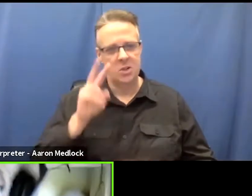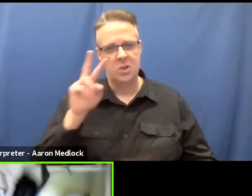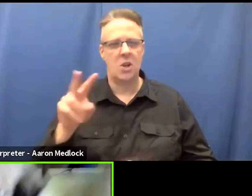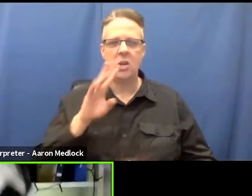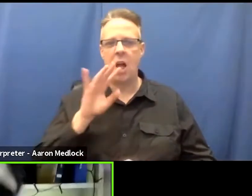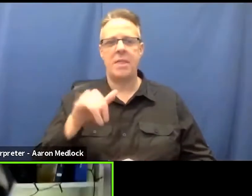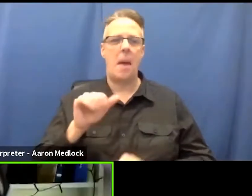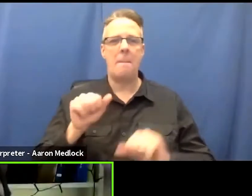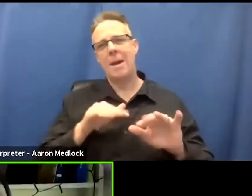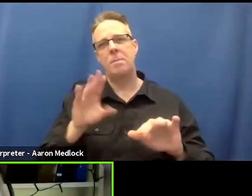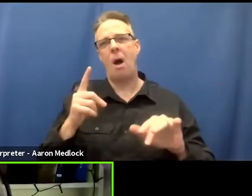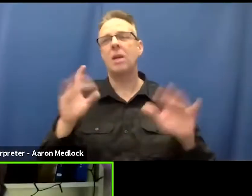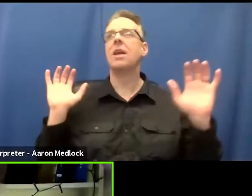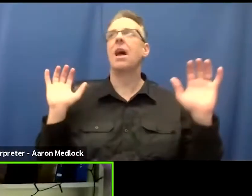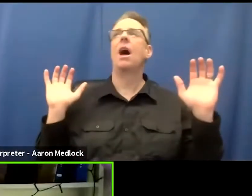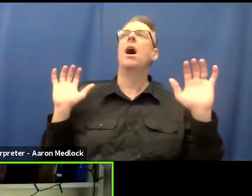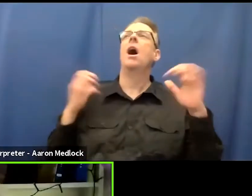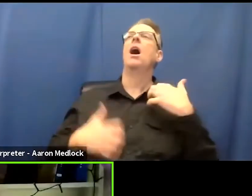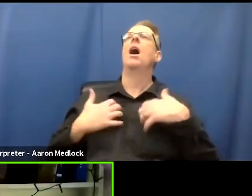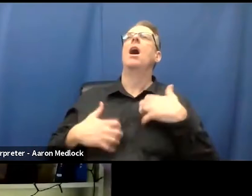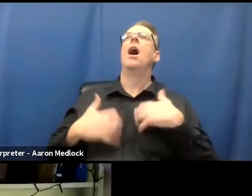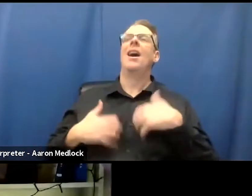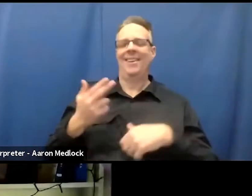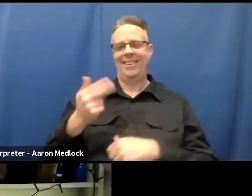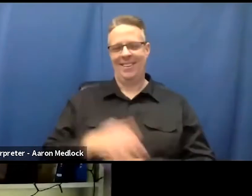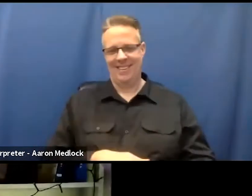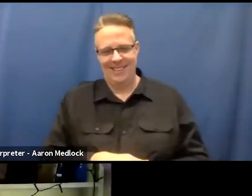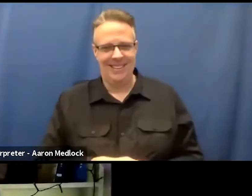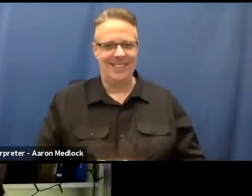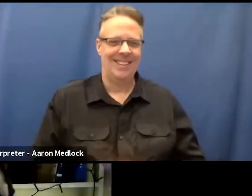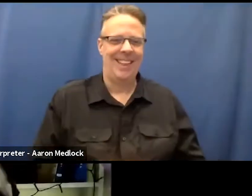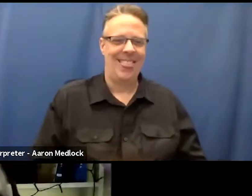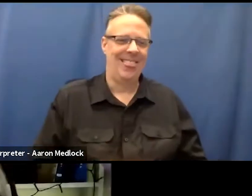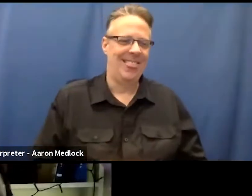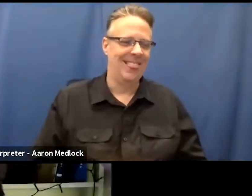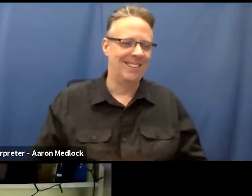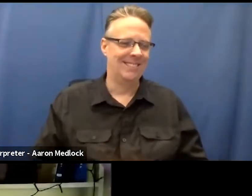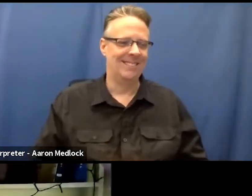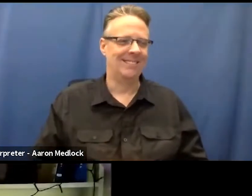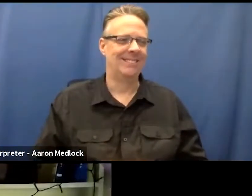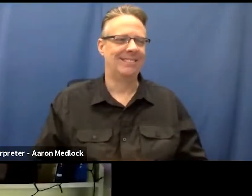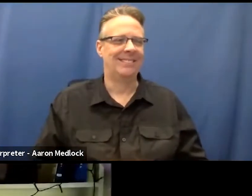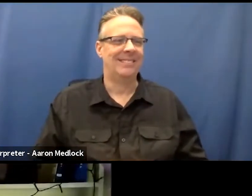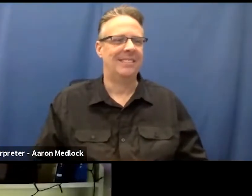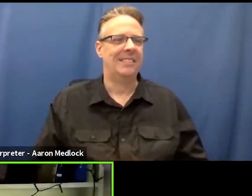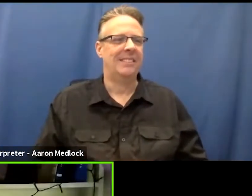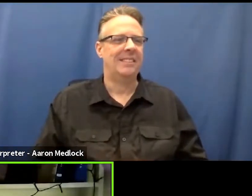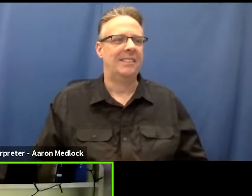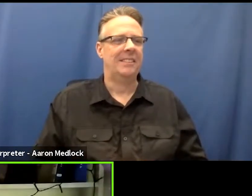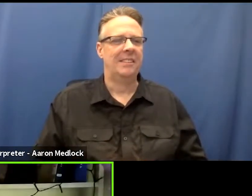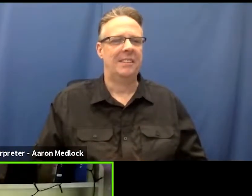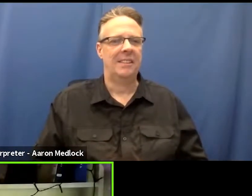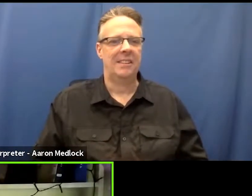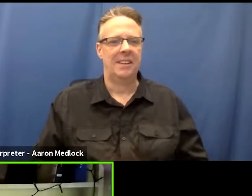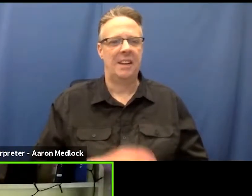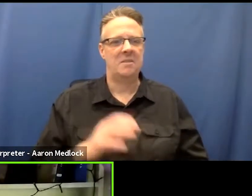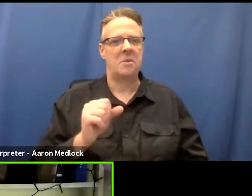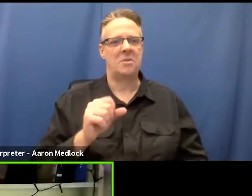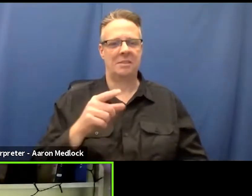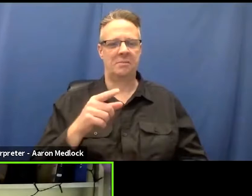talking about. Yeah. Talking in the box here. I suppose the two other